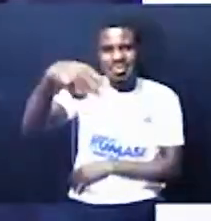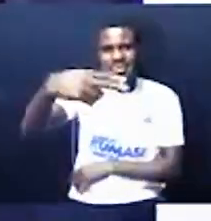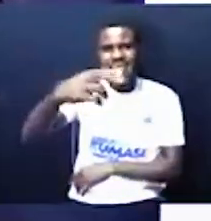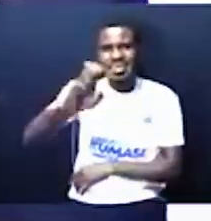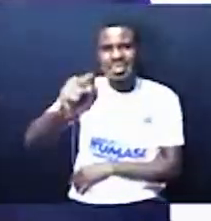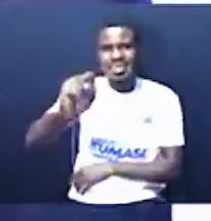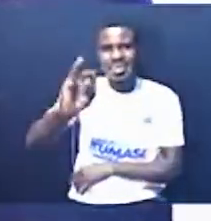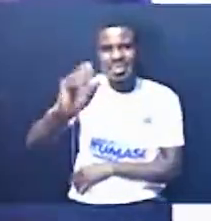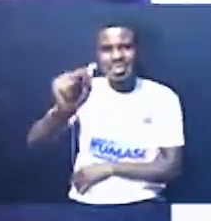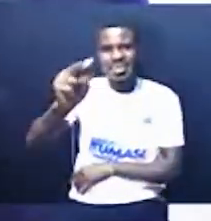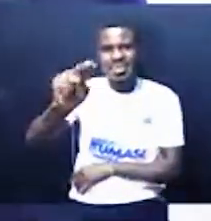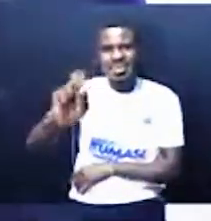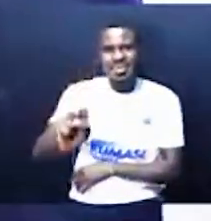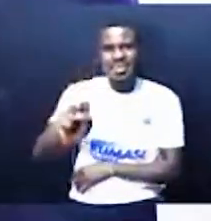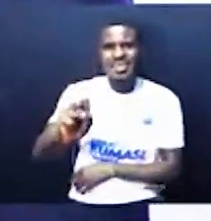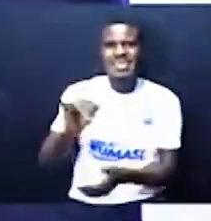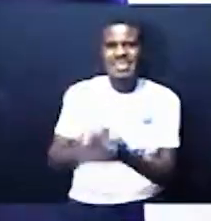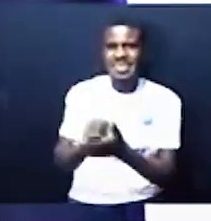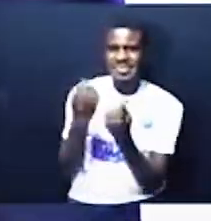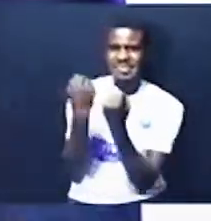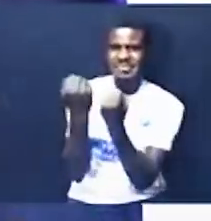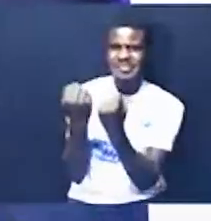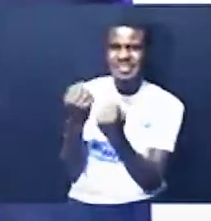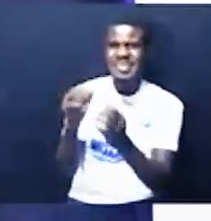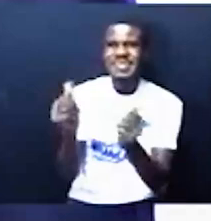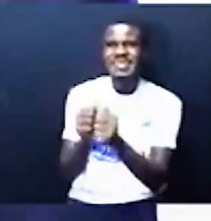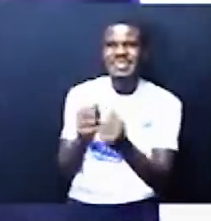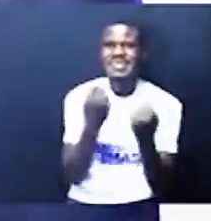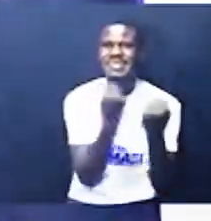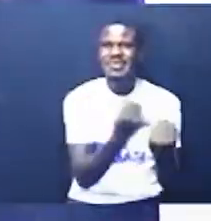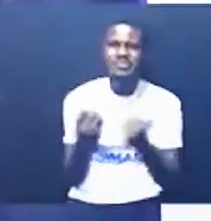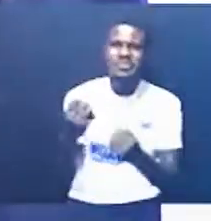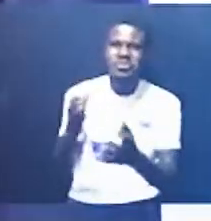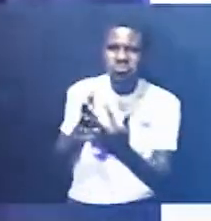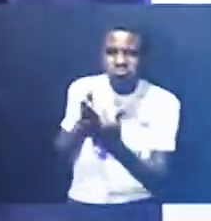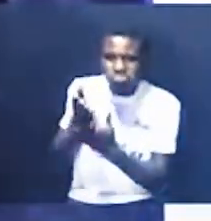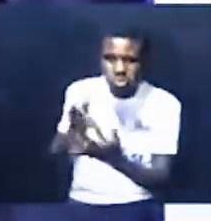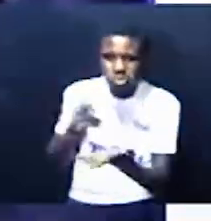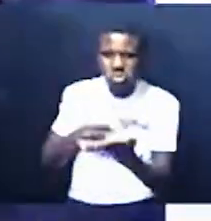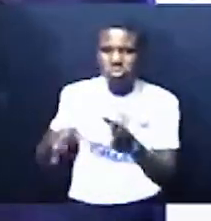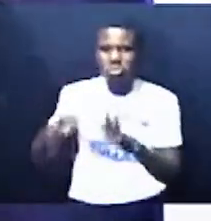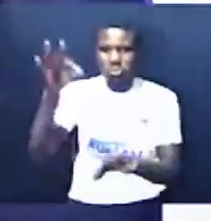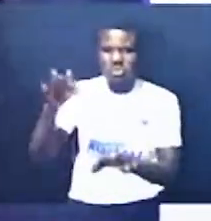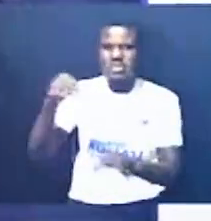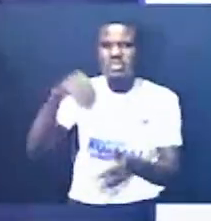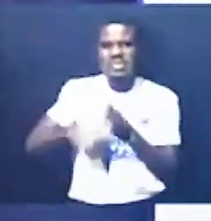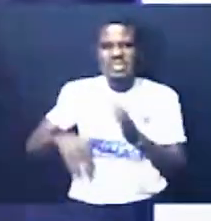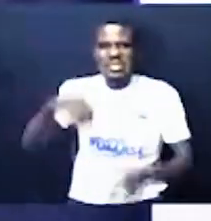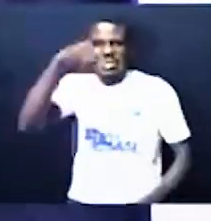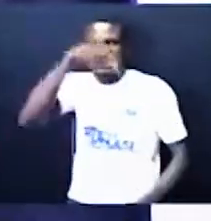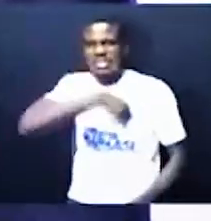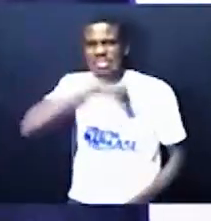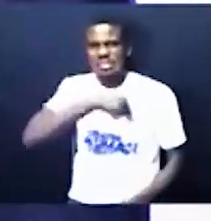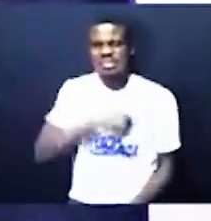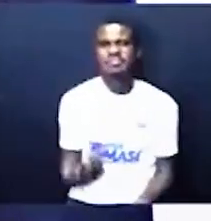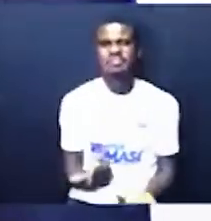they will be strengthened with power through the Holy Spirit in